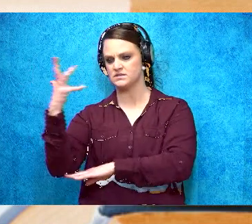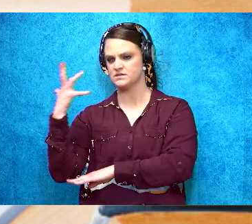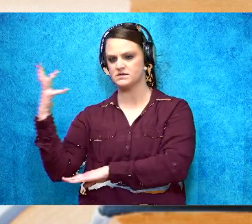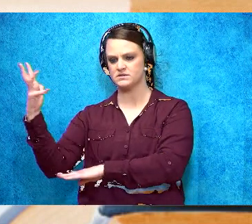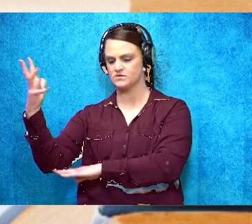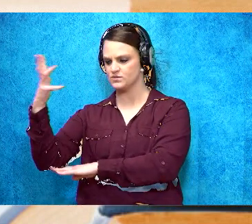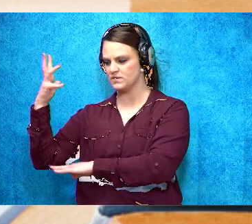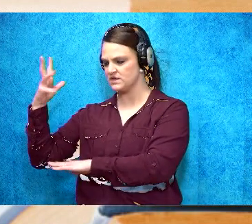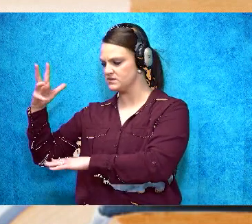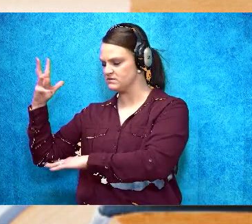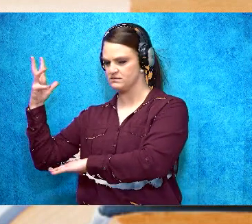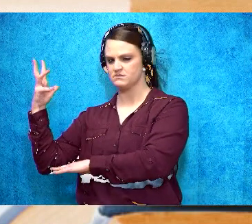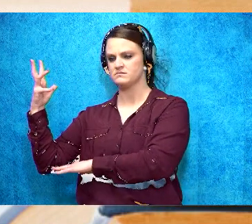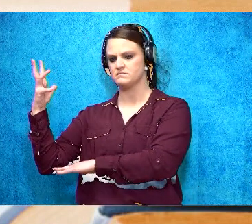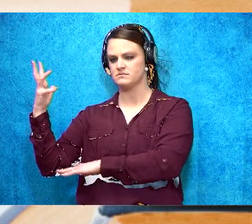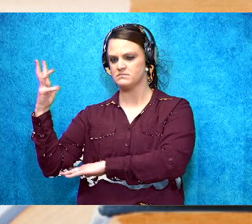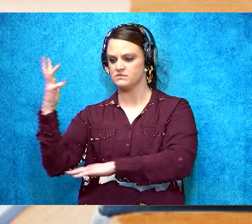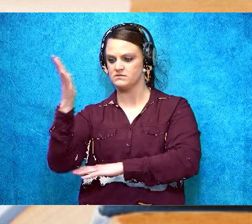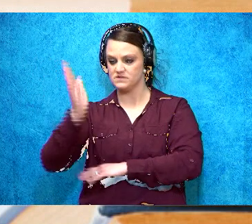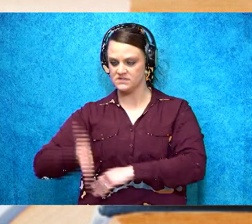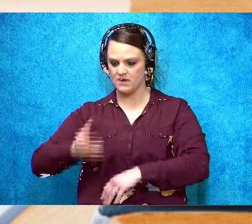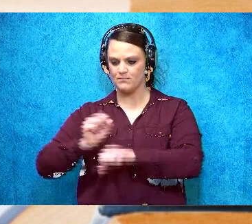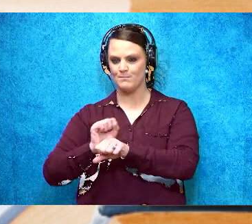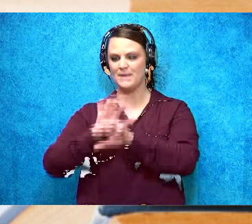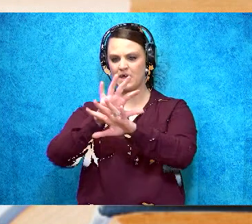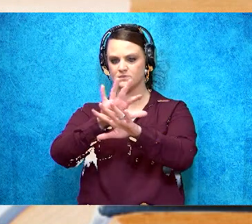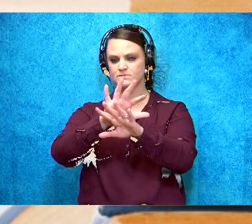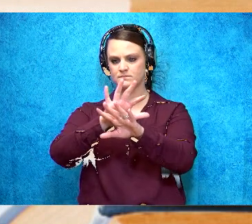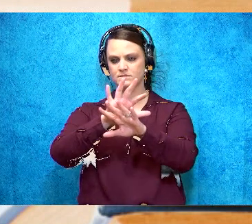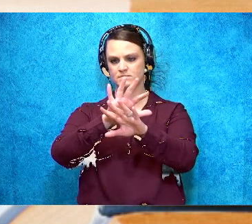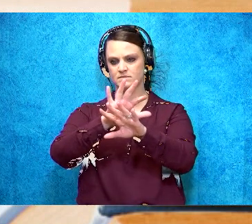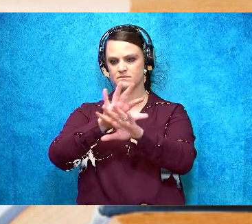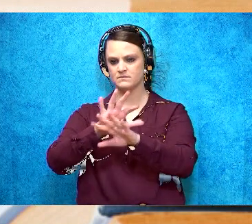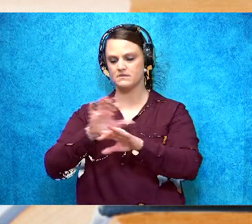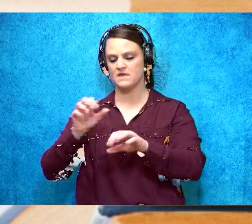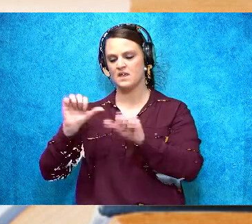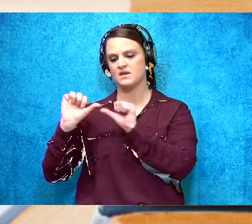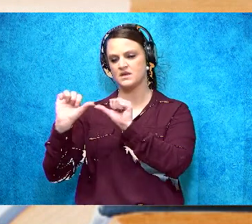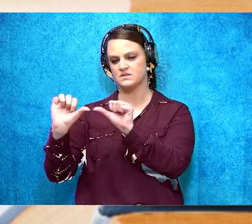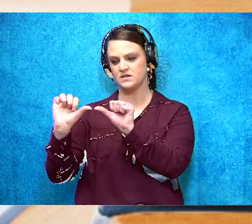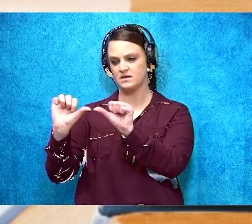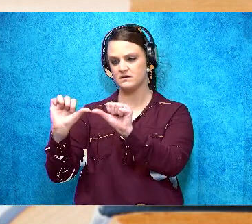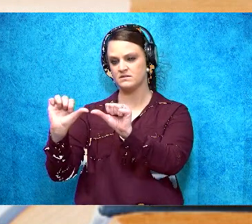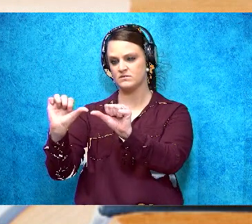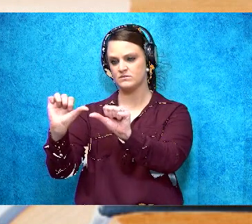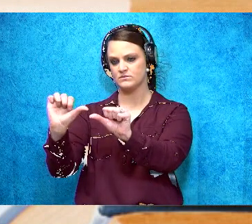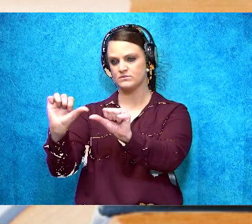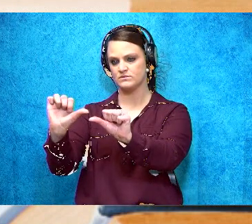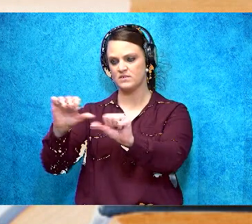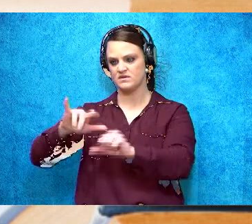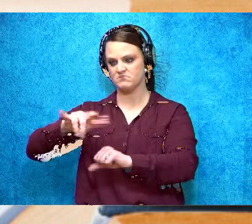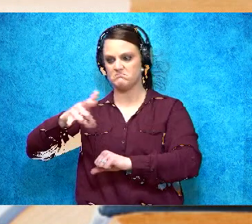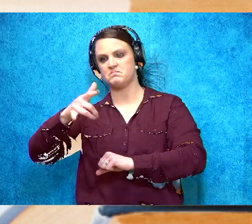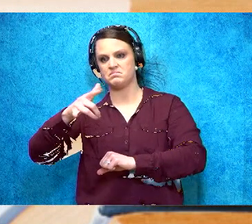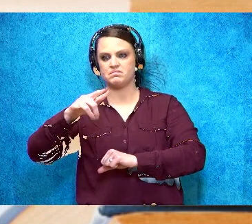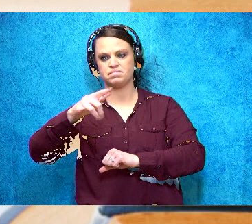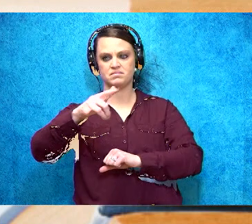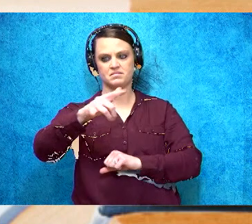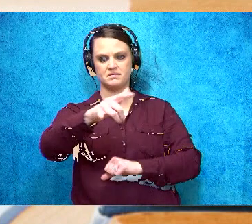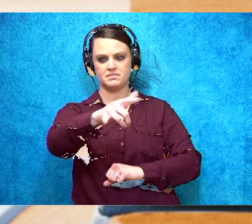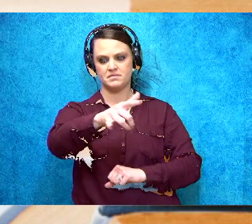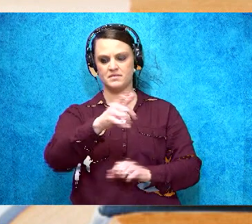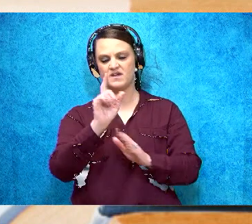the trees stopped, there were mountains. They continued on in this lopsided noise for a few